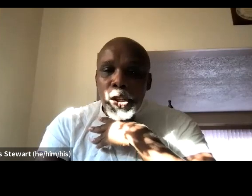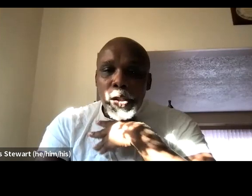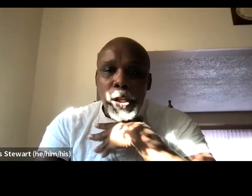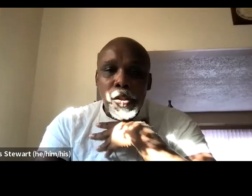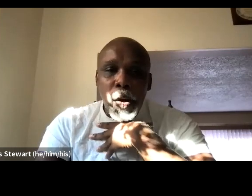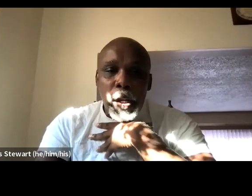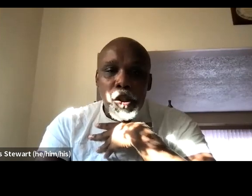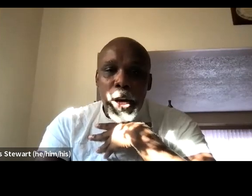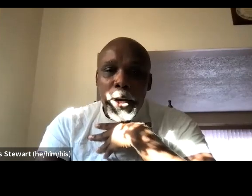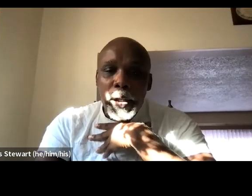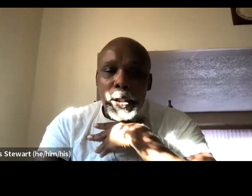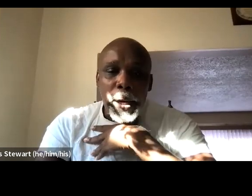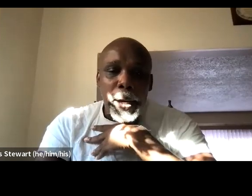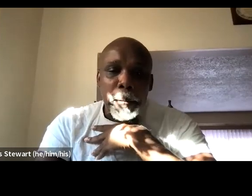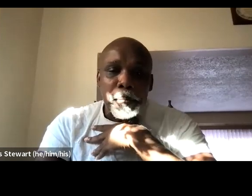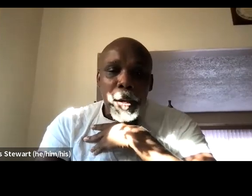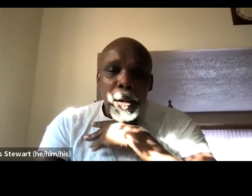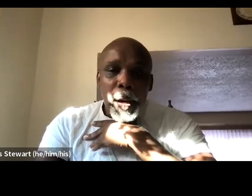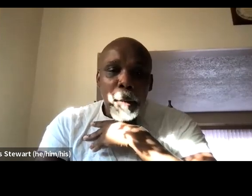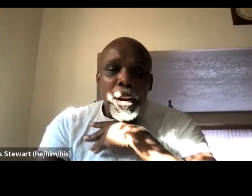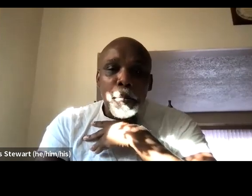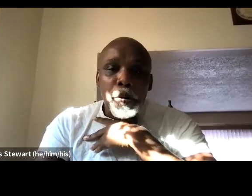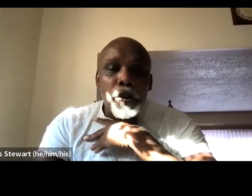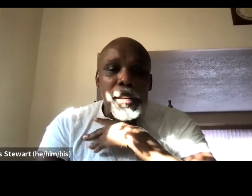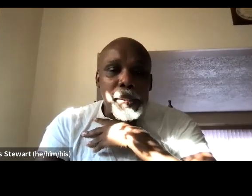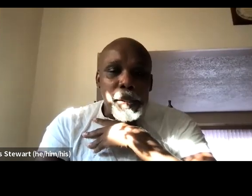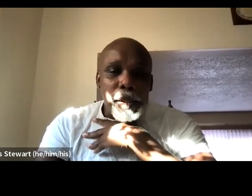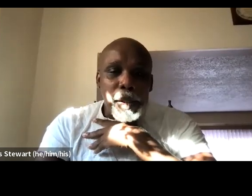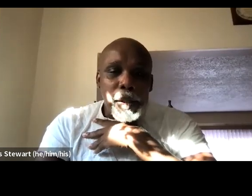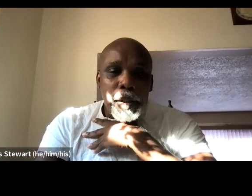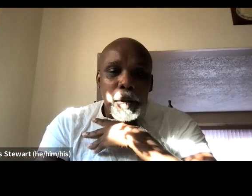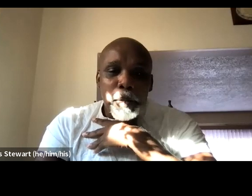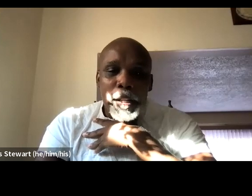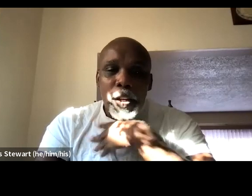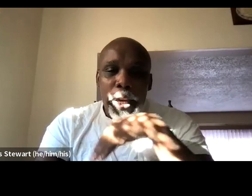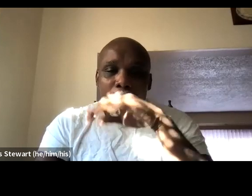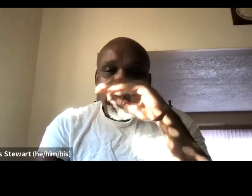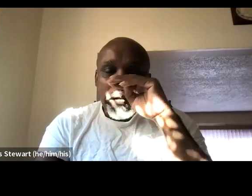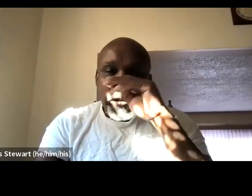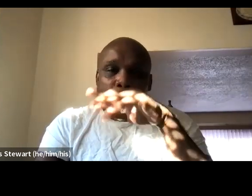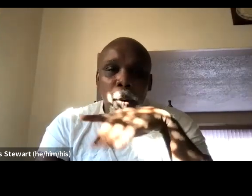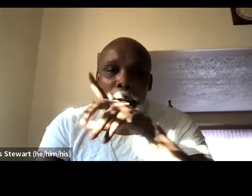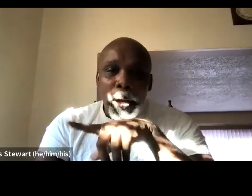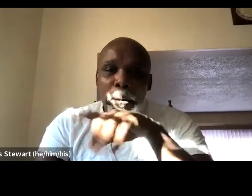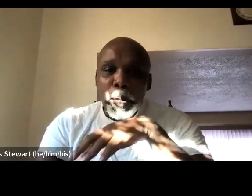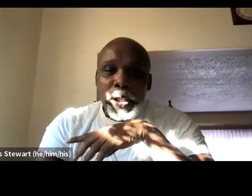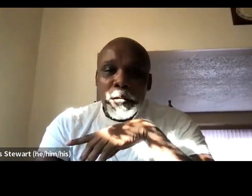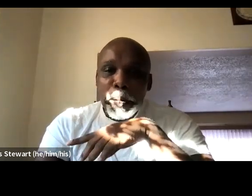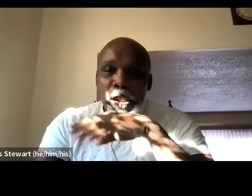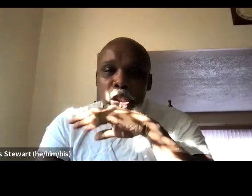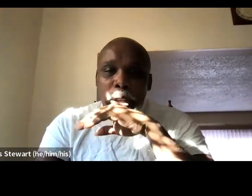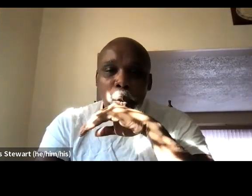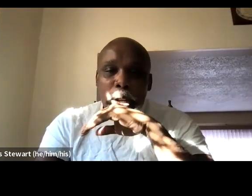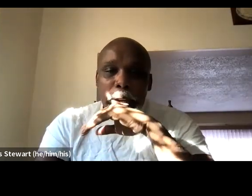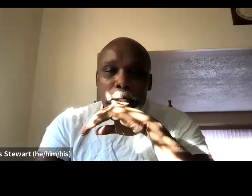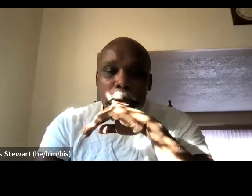is titled American Progress Right. by John Gass, but the Yep. one I'm going to put in the